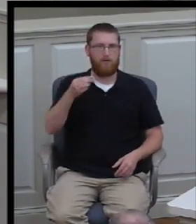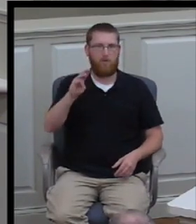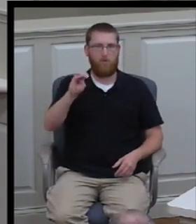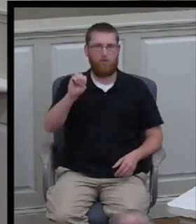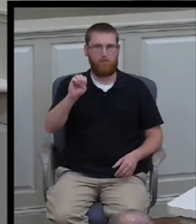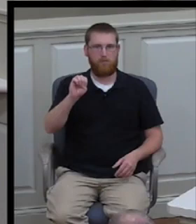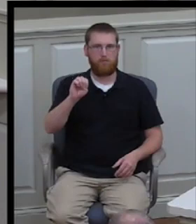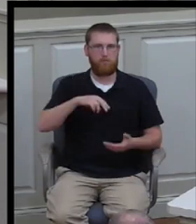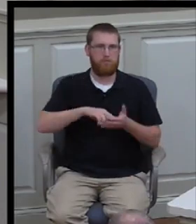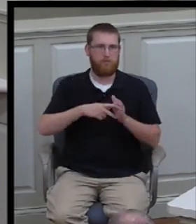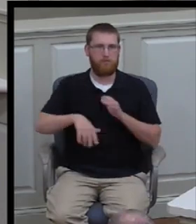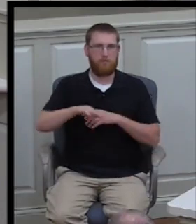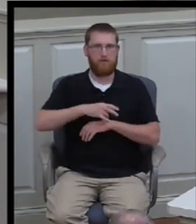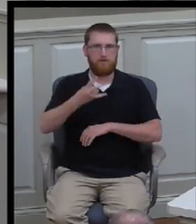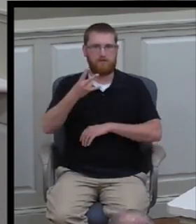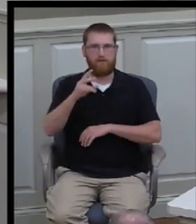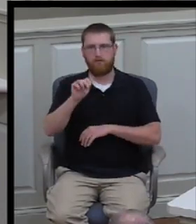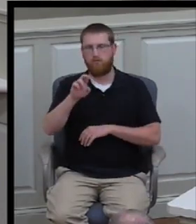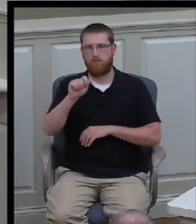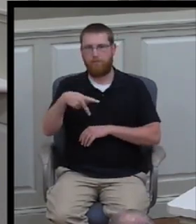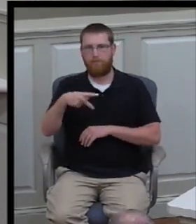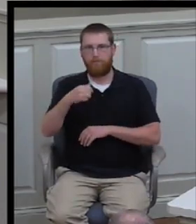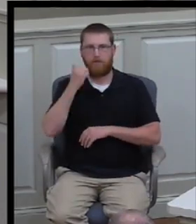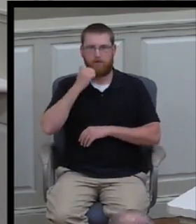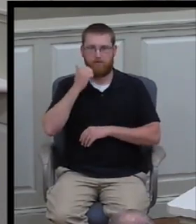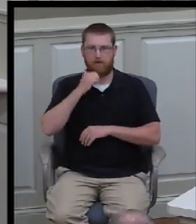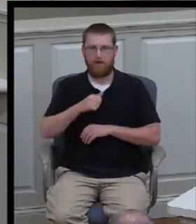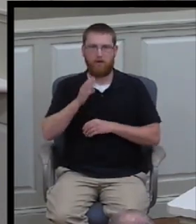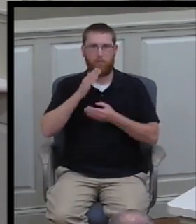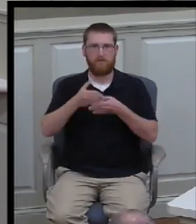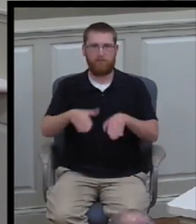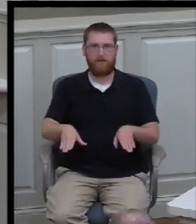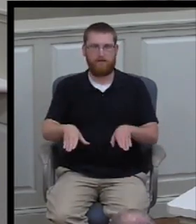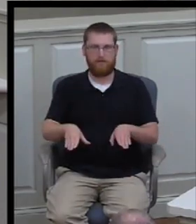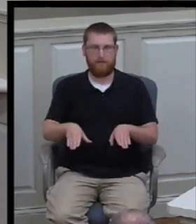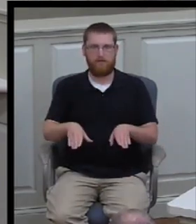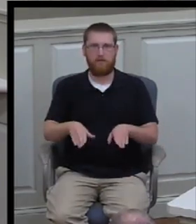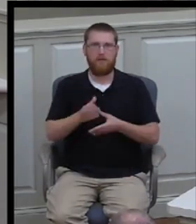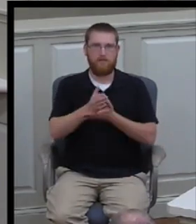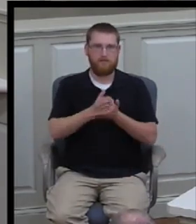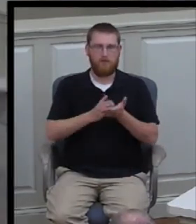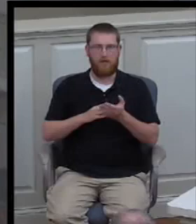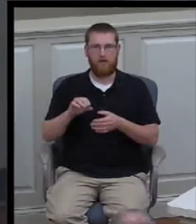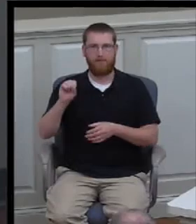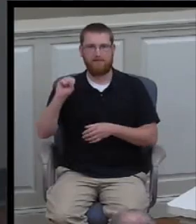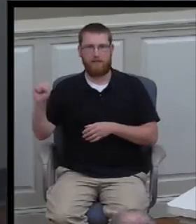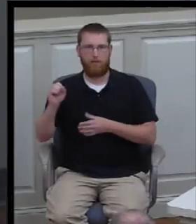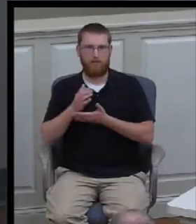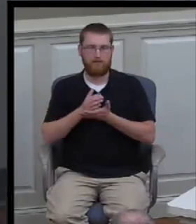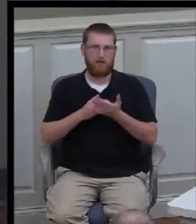7 trips a day. And those trips would split. If you were coming out of the development on Old Shakertown, some would be going